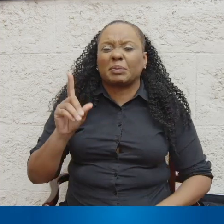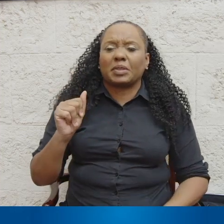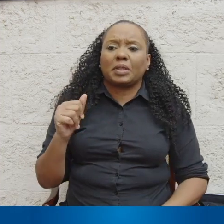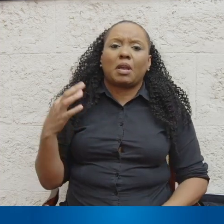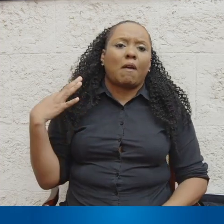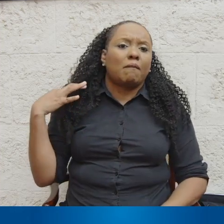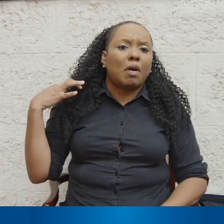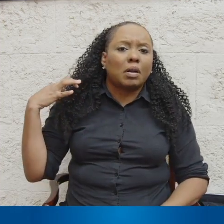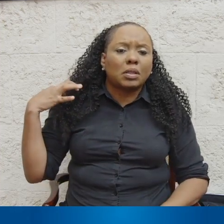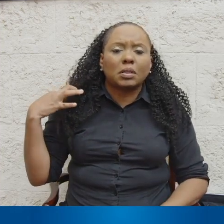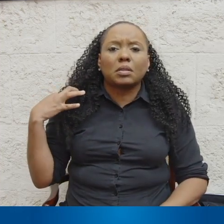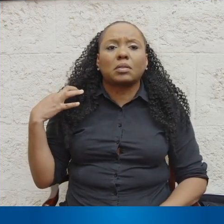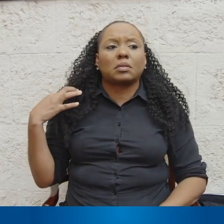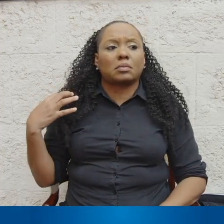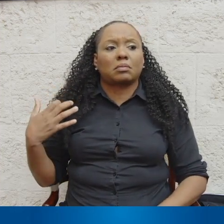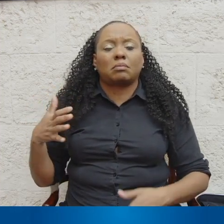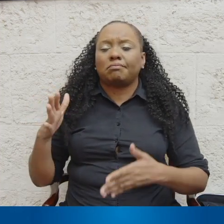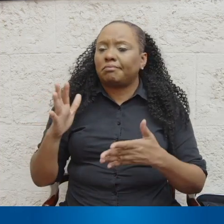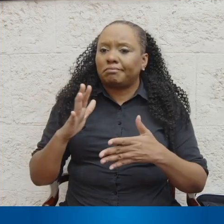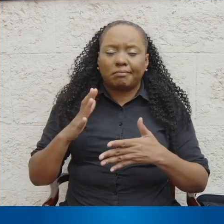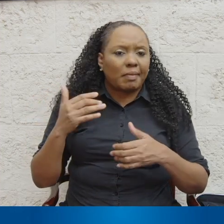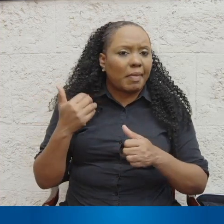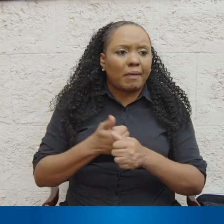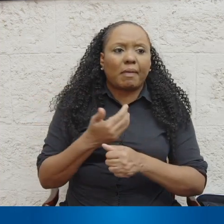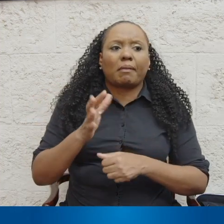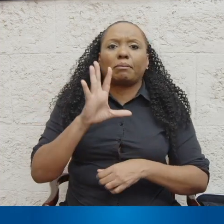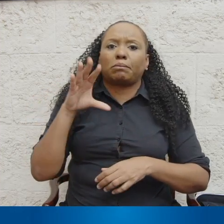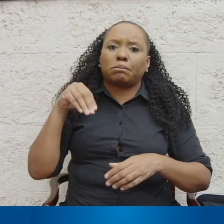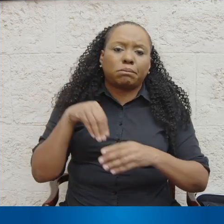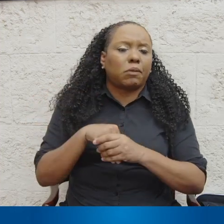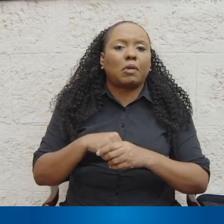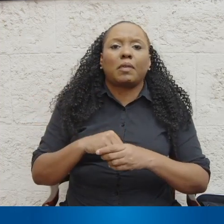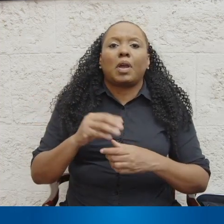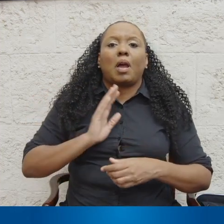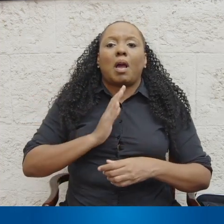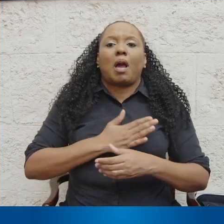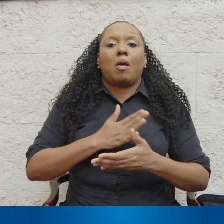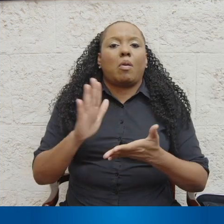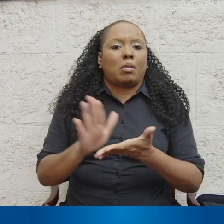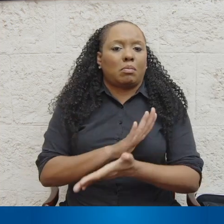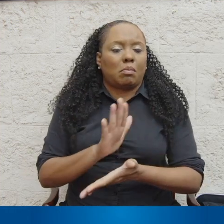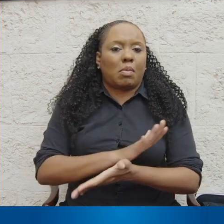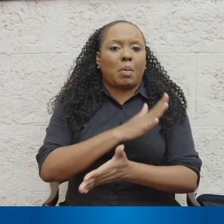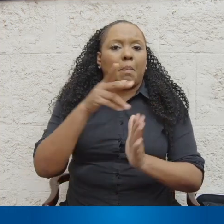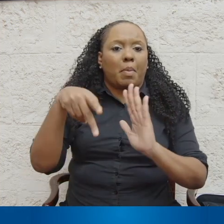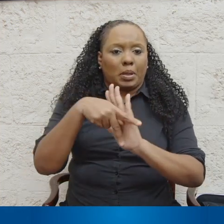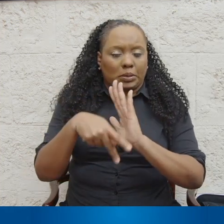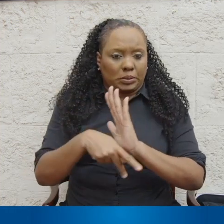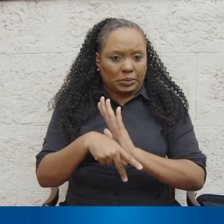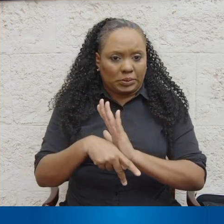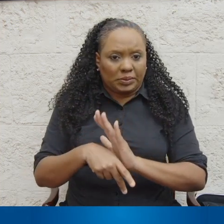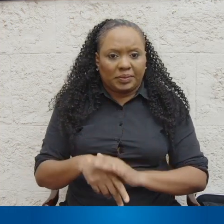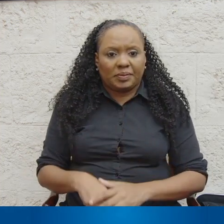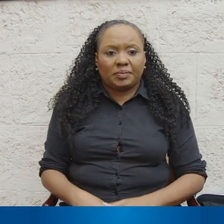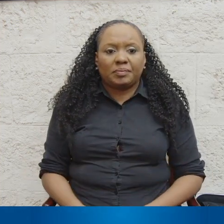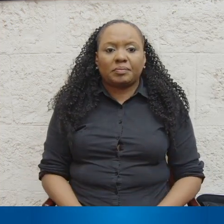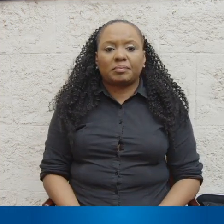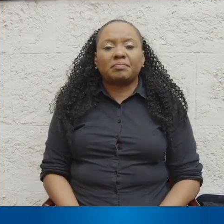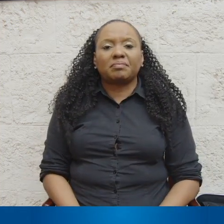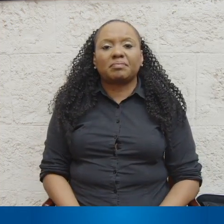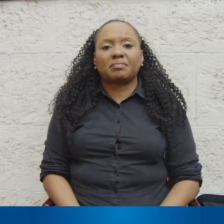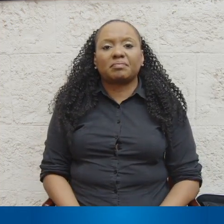within the document that speaks to that. There's a section in the document that speaks to